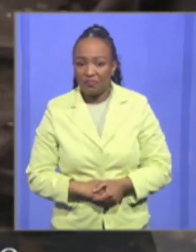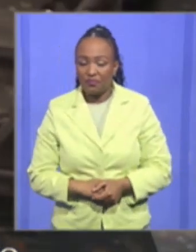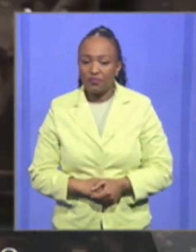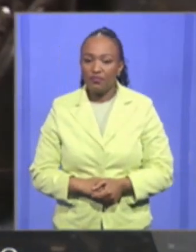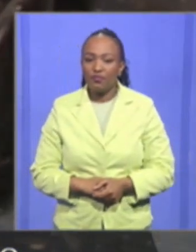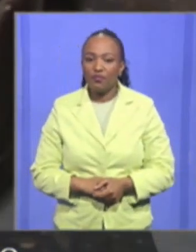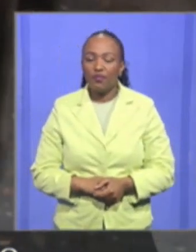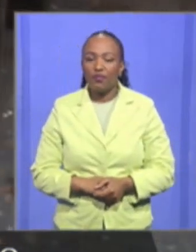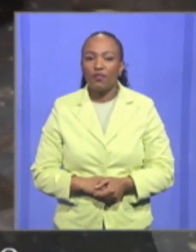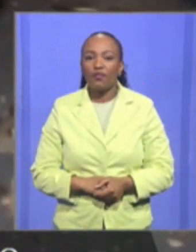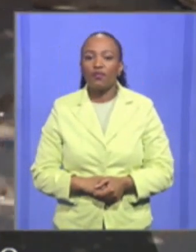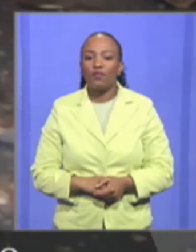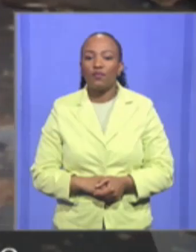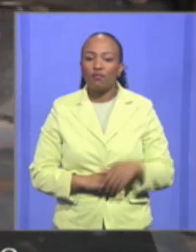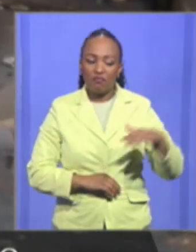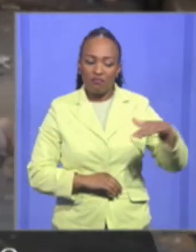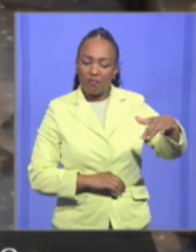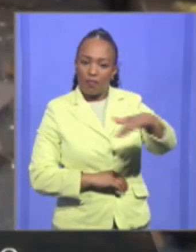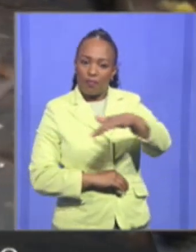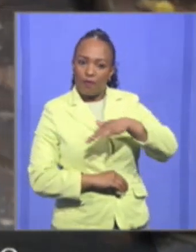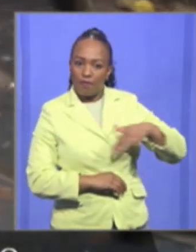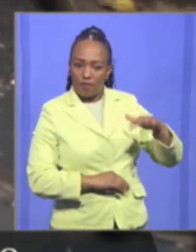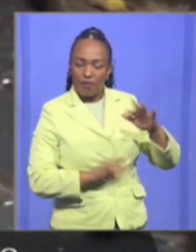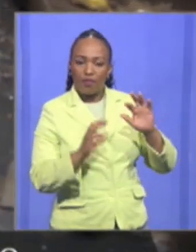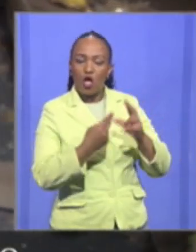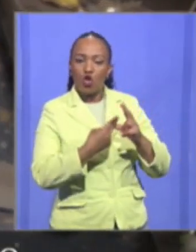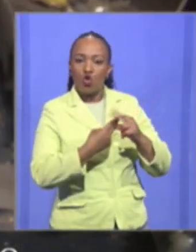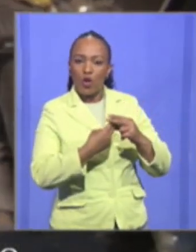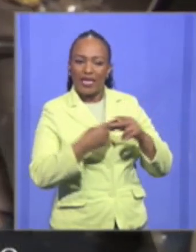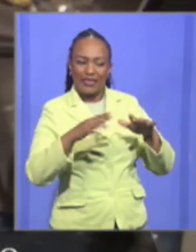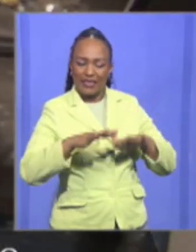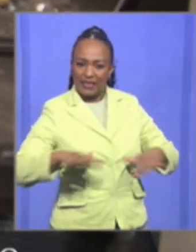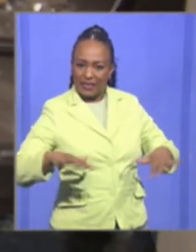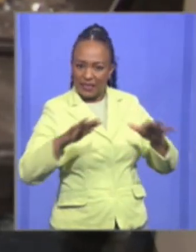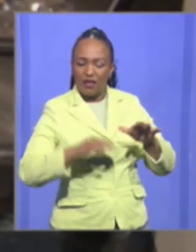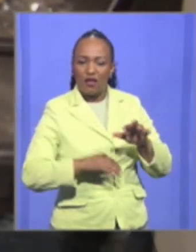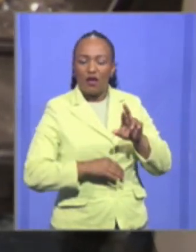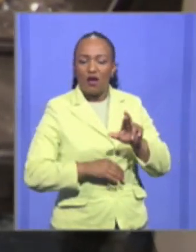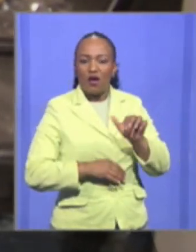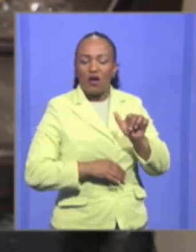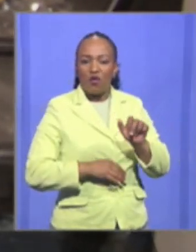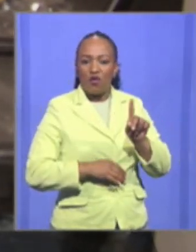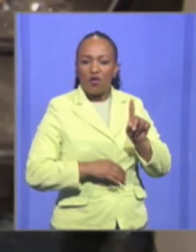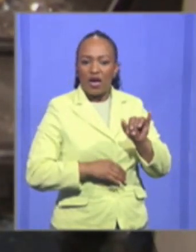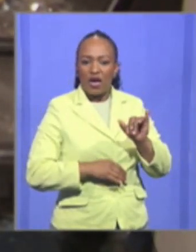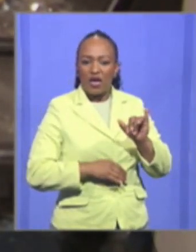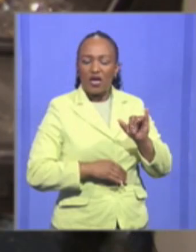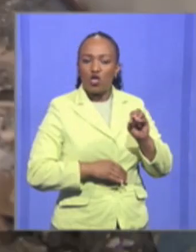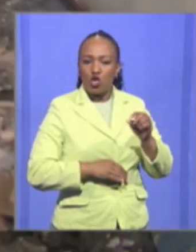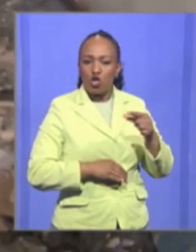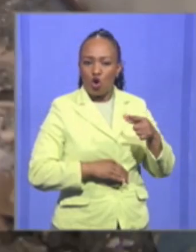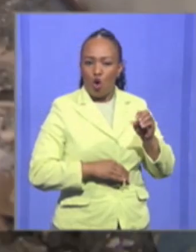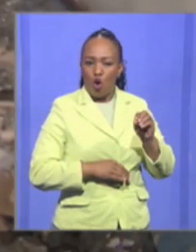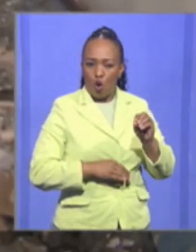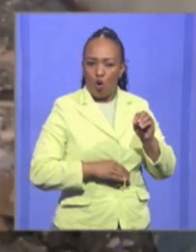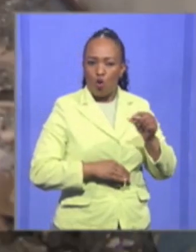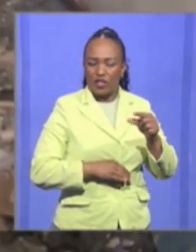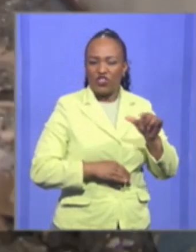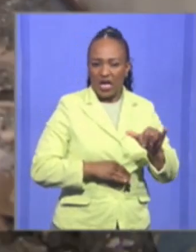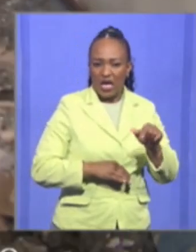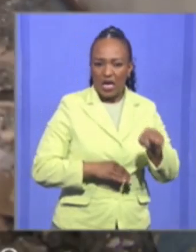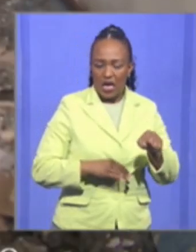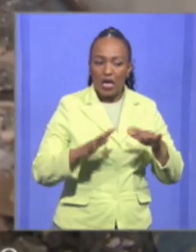Lebato la lekala la radiology le tletše mašaledi a mothuthupo le go pijana le kgono. Ditabakelo tša